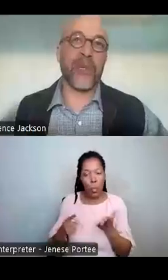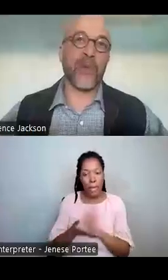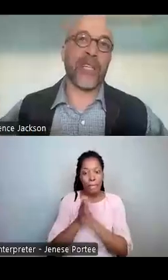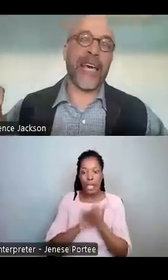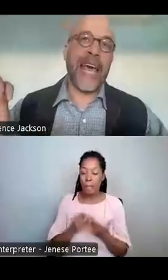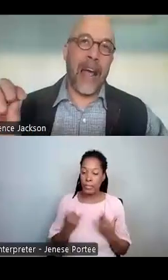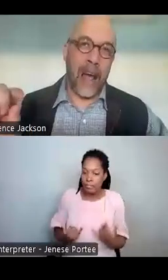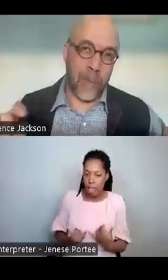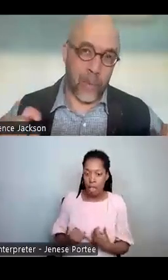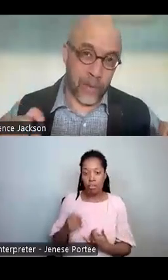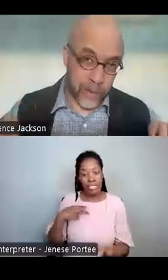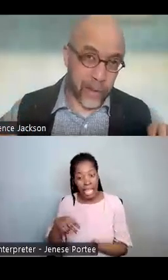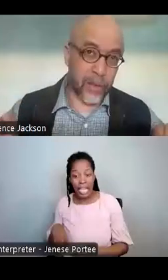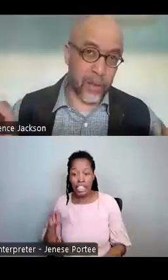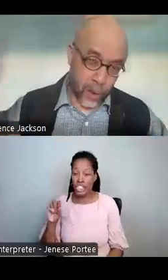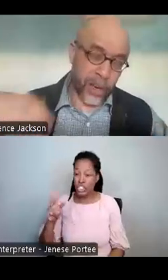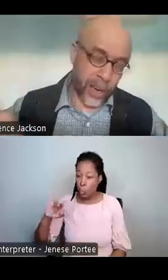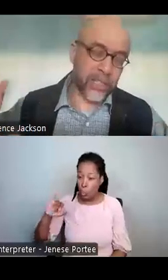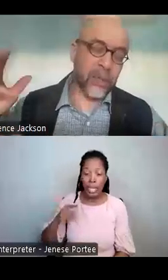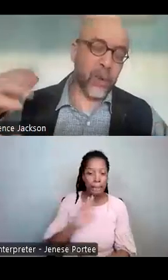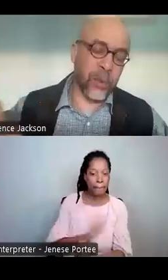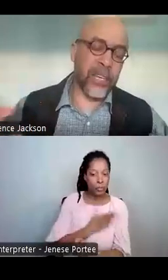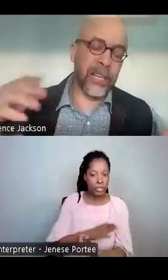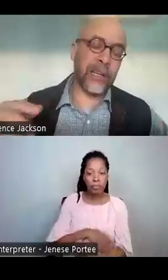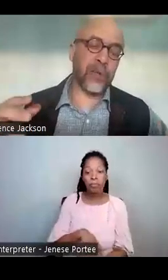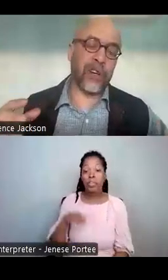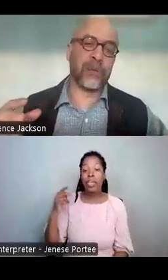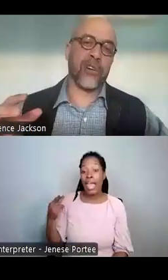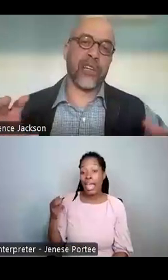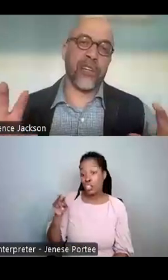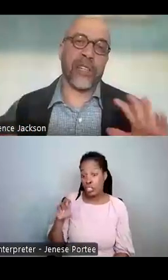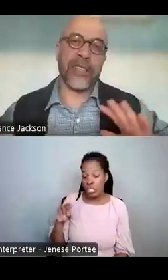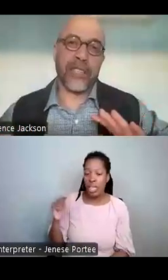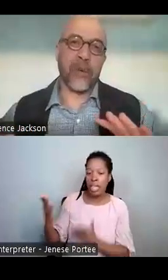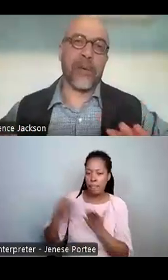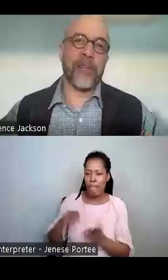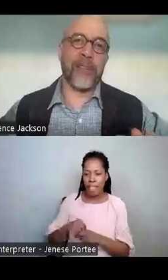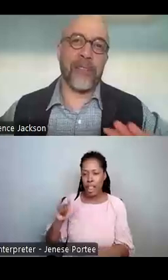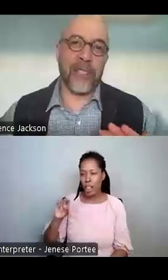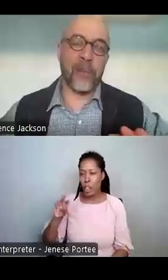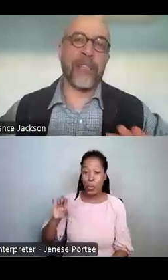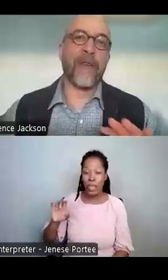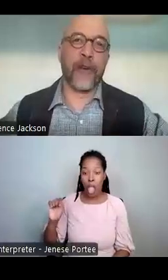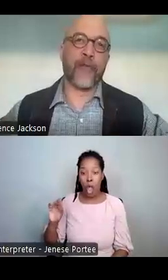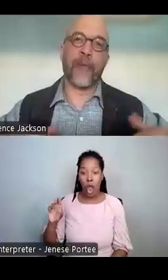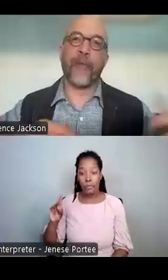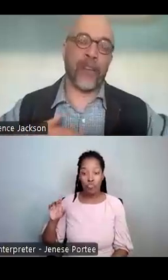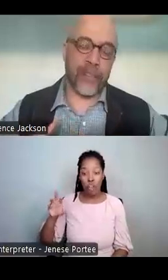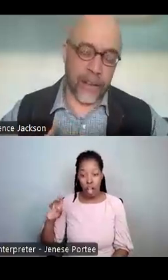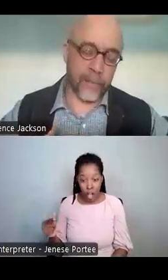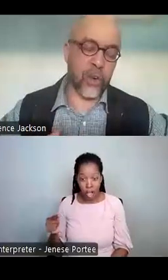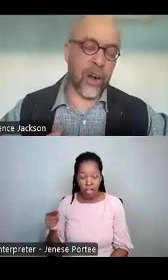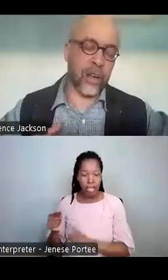swing music. Though Henderson would bring in Louis Armstrong, like it'll be different from